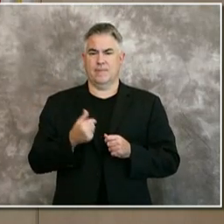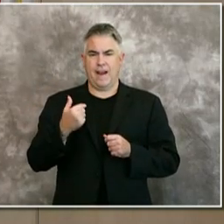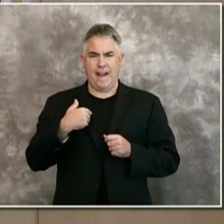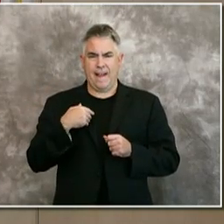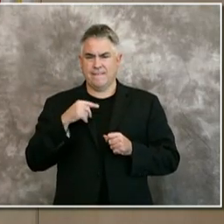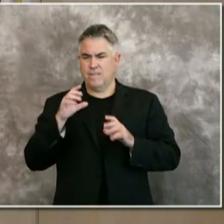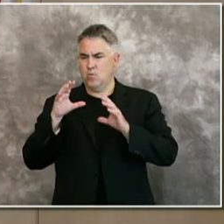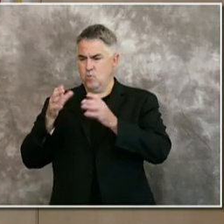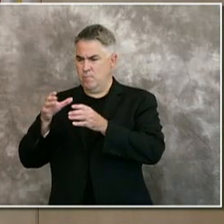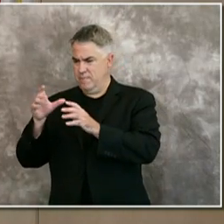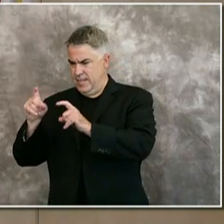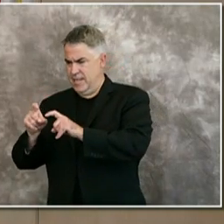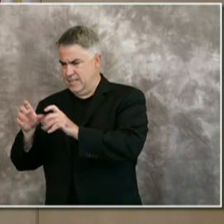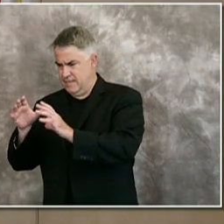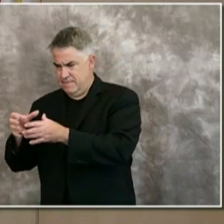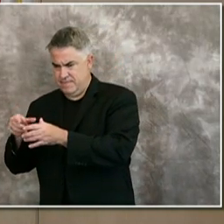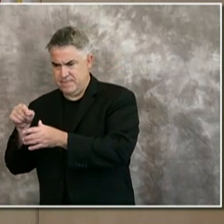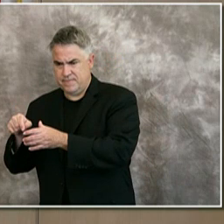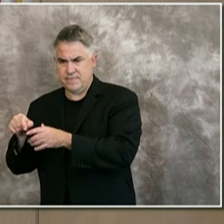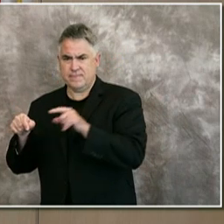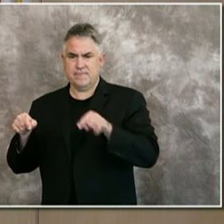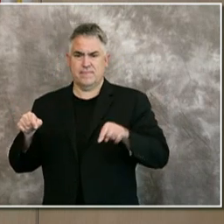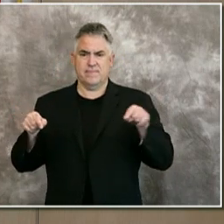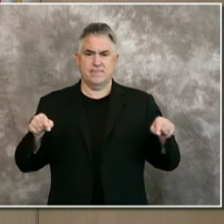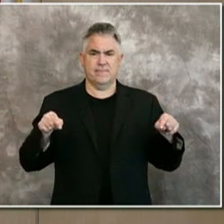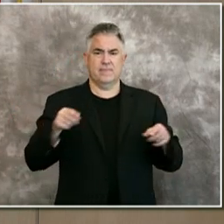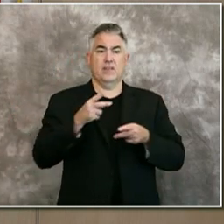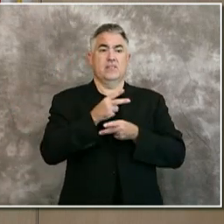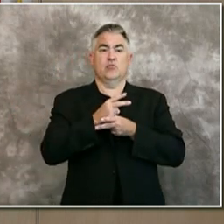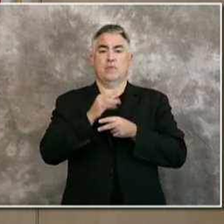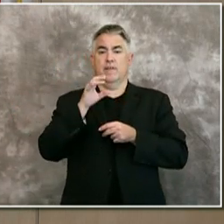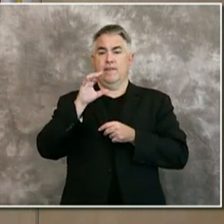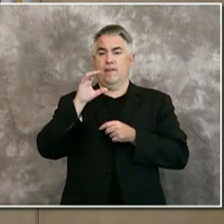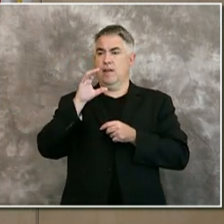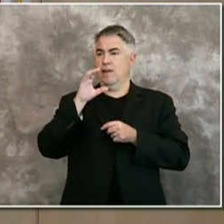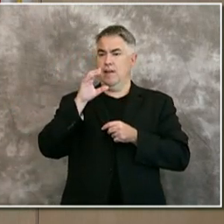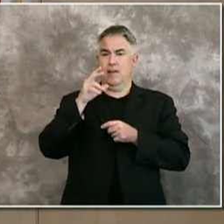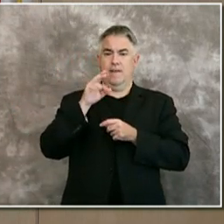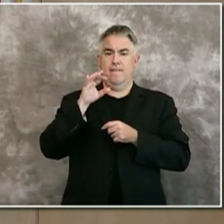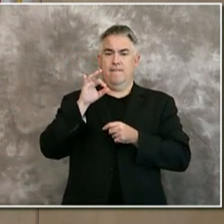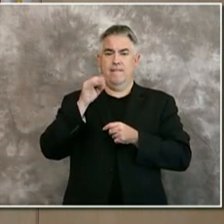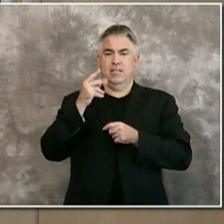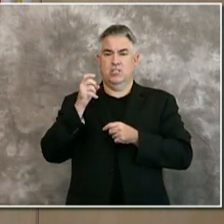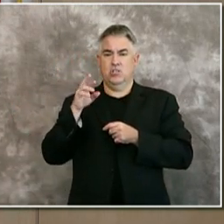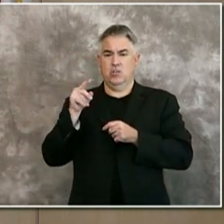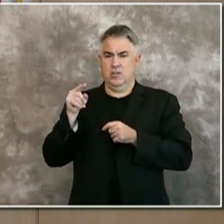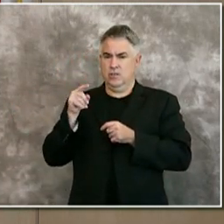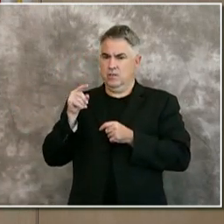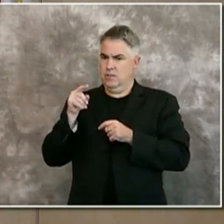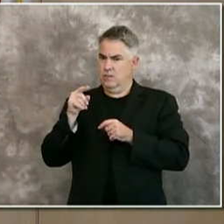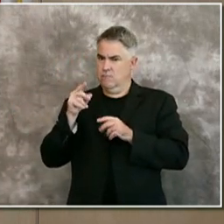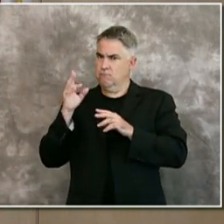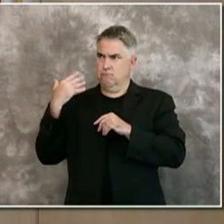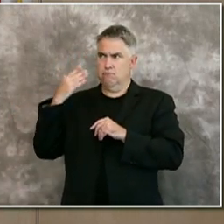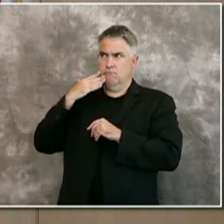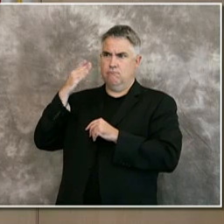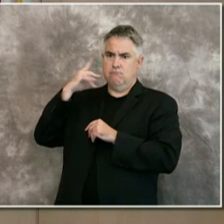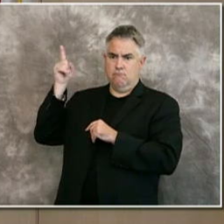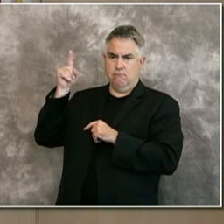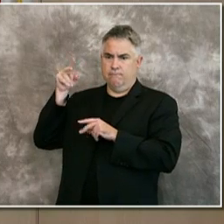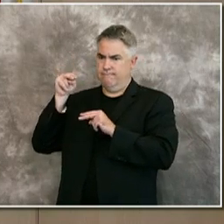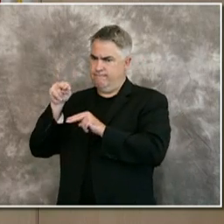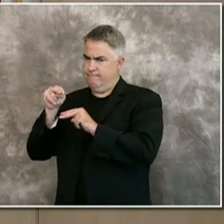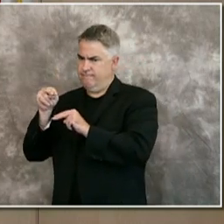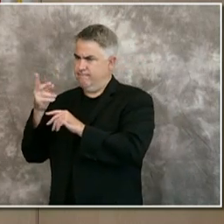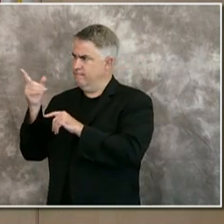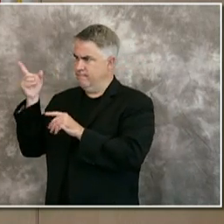doing testing. We have, and the Supervisor Fletcher noted, pretty heroic efforts by the hospitals expanding their testing. We have one clinic